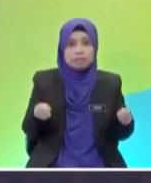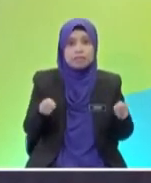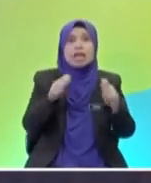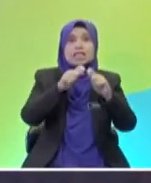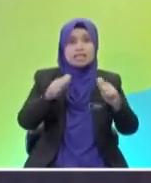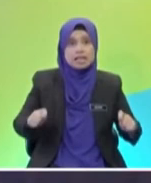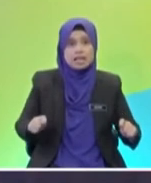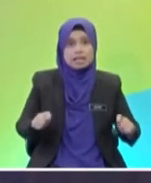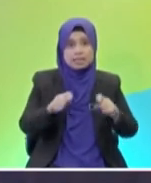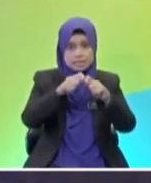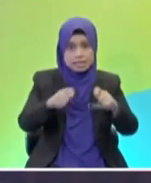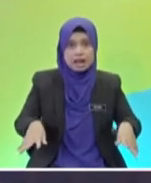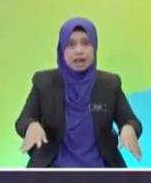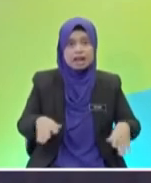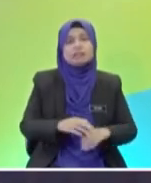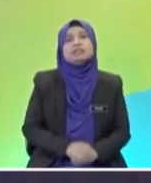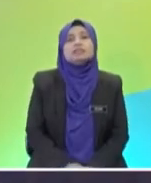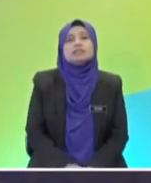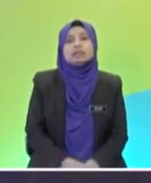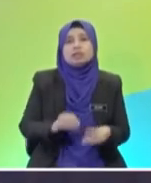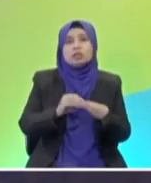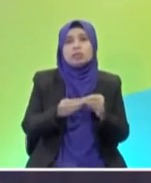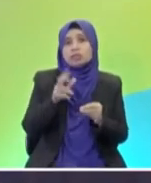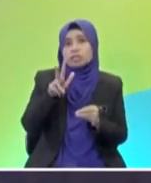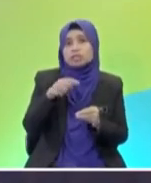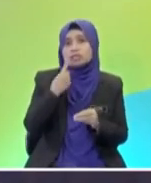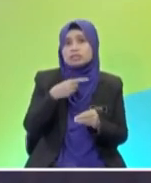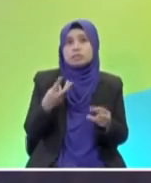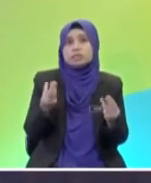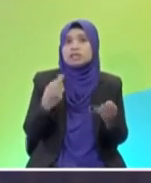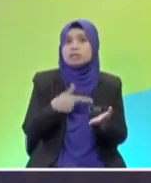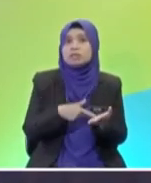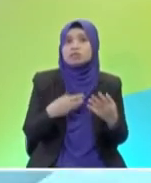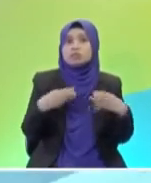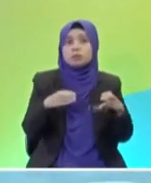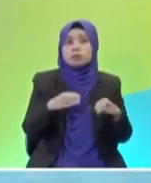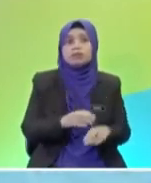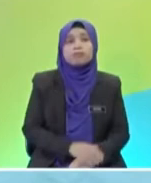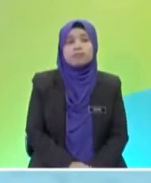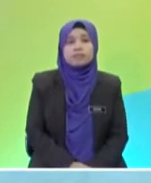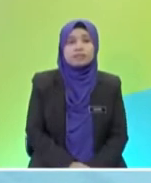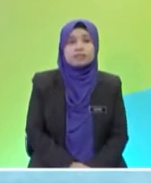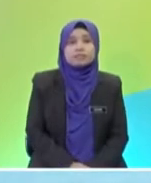give. I asked for two. Yep. Anyone want to add? Anyone want to add? We have four actually. Okay, Tamil. Yes, Tamil.